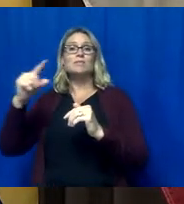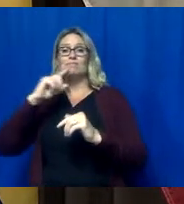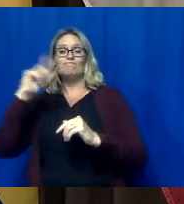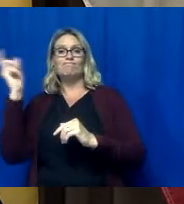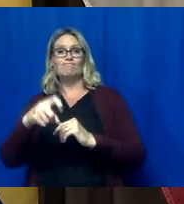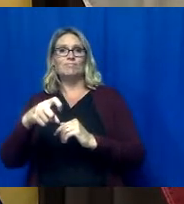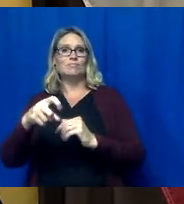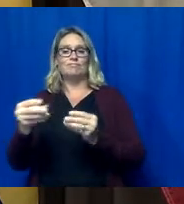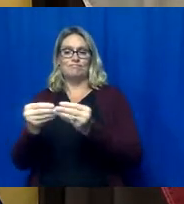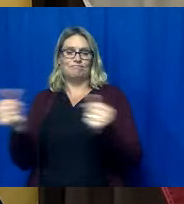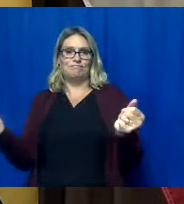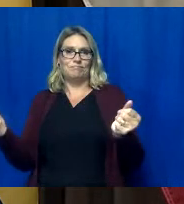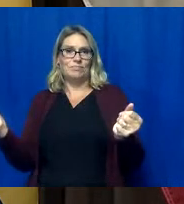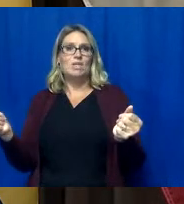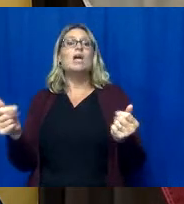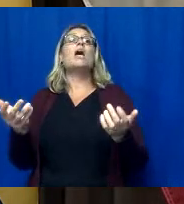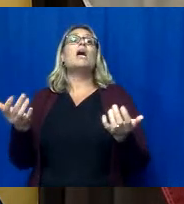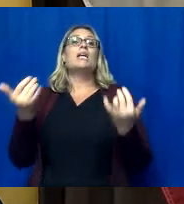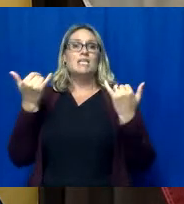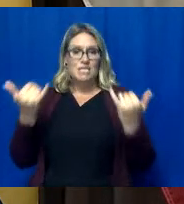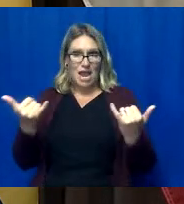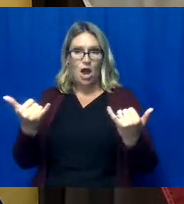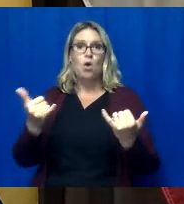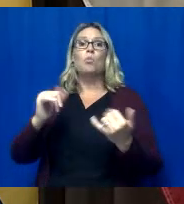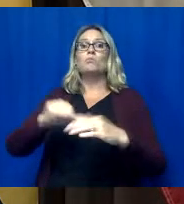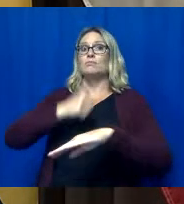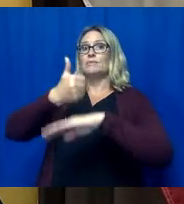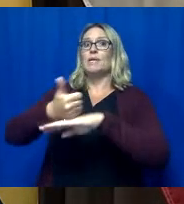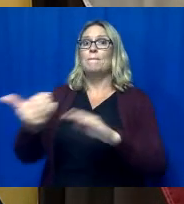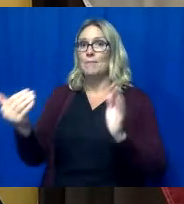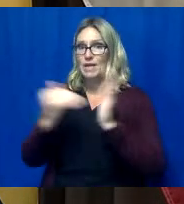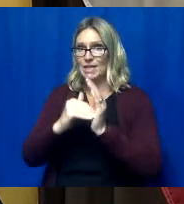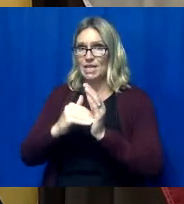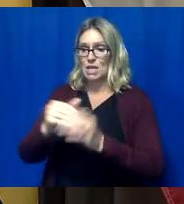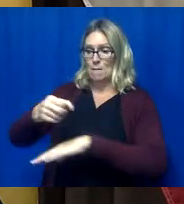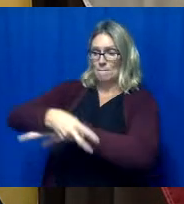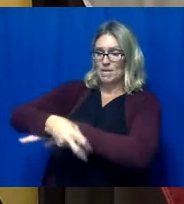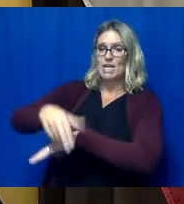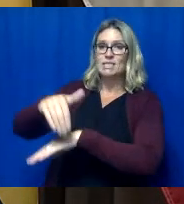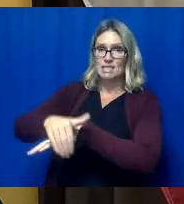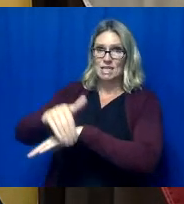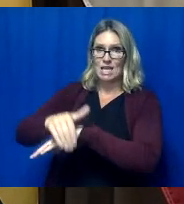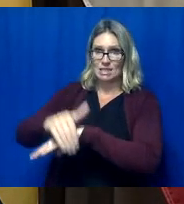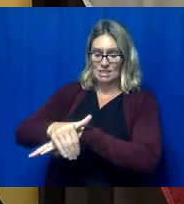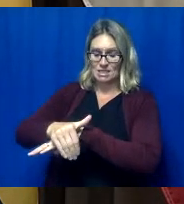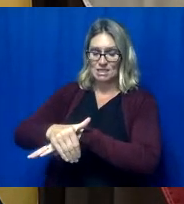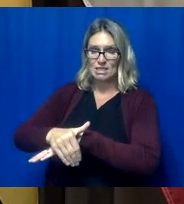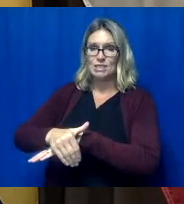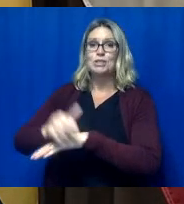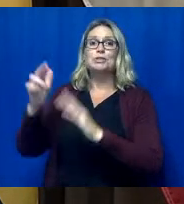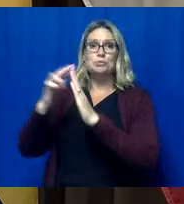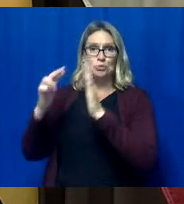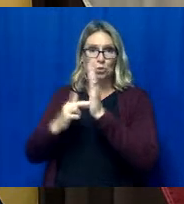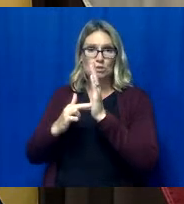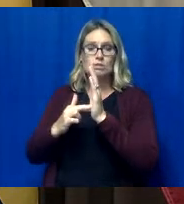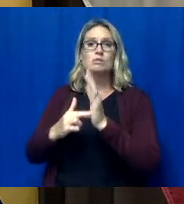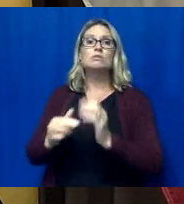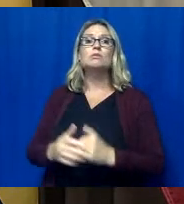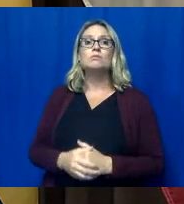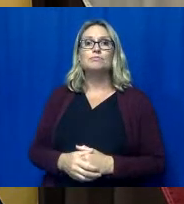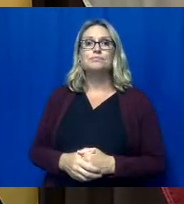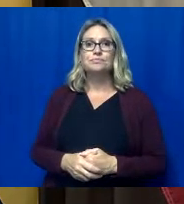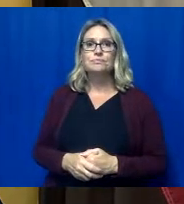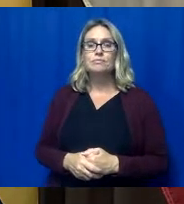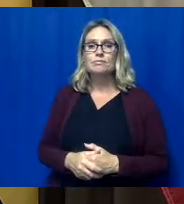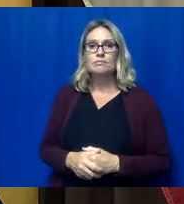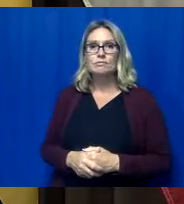that the mandatory order is back as of midnight tonight, I have extended